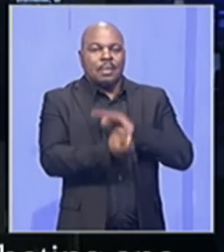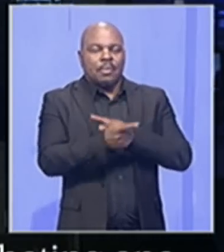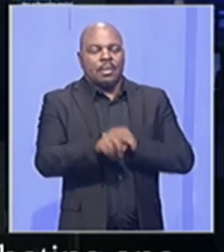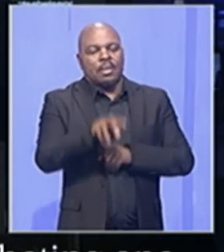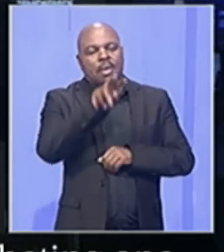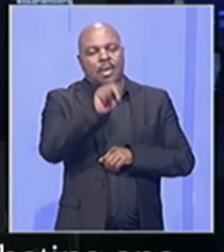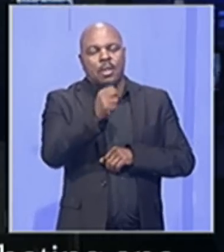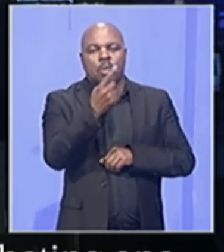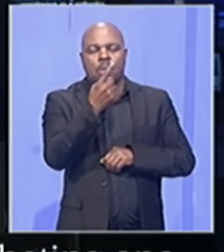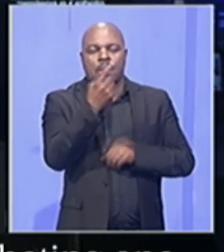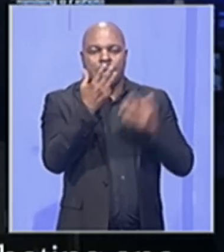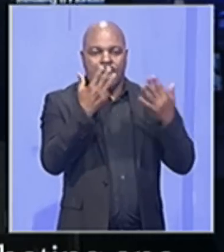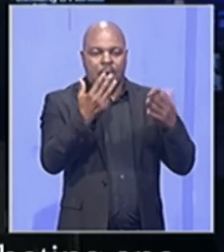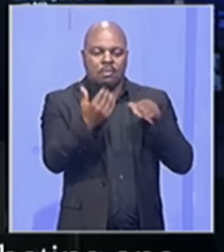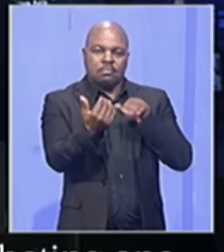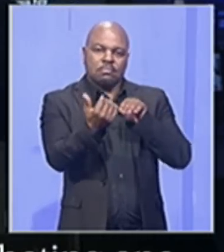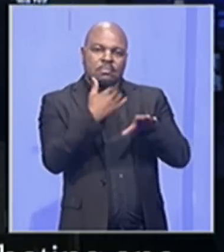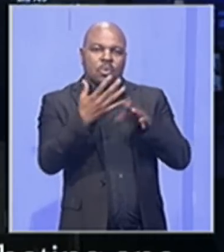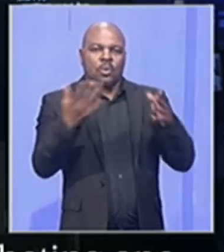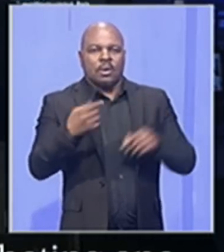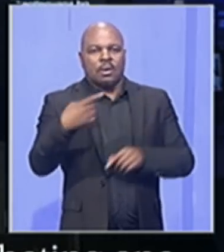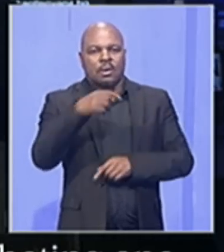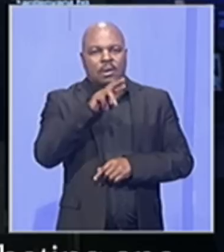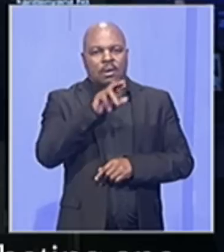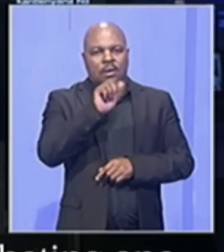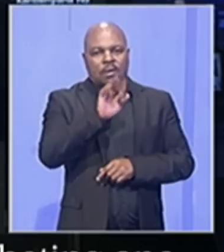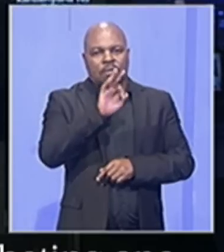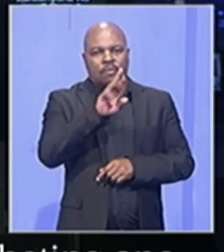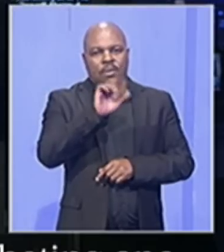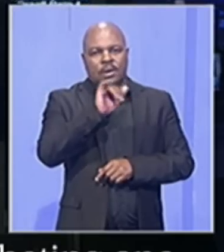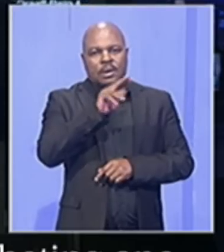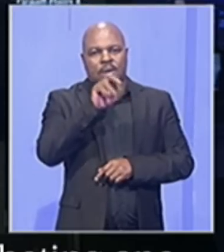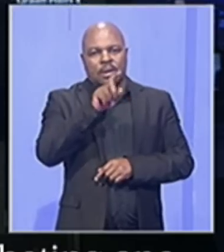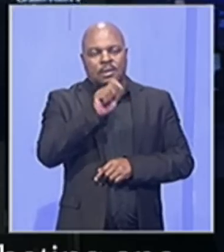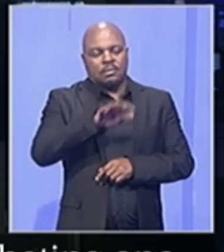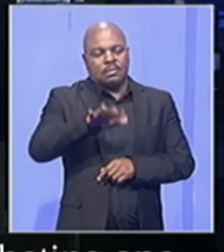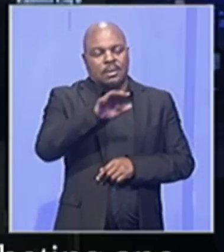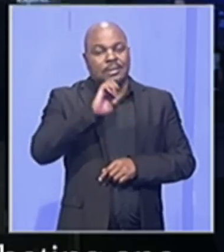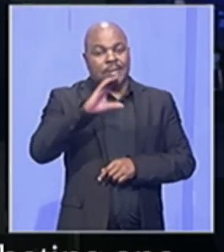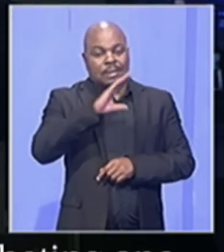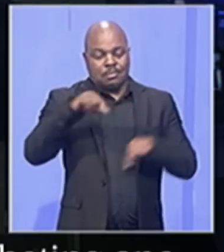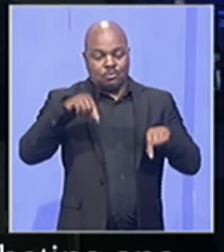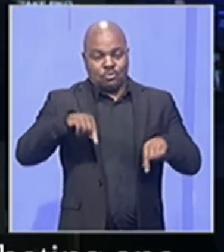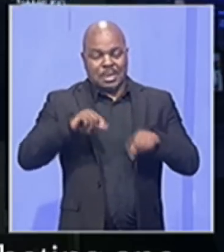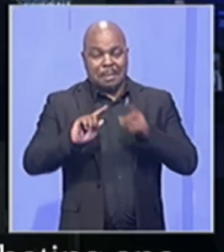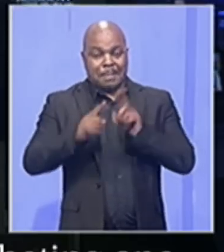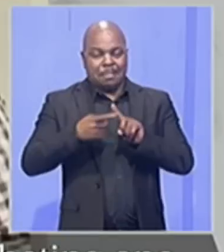o moholo wa N9 ka ntlenyana ho Graaff-Reinet provinseng ya Eastern Cape kajeno.